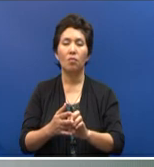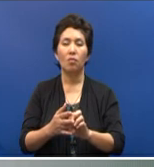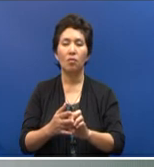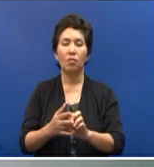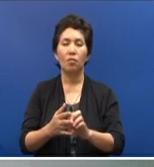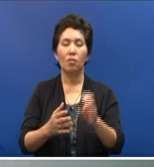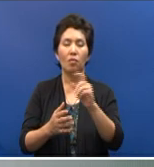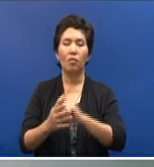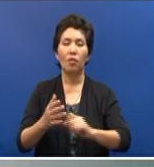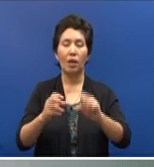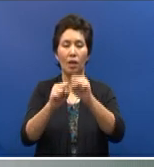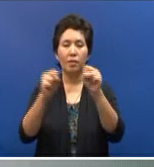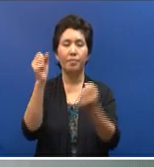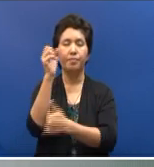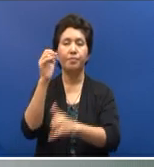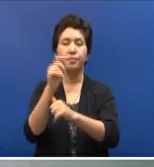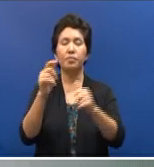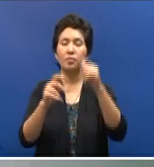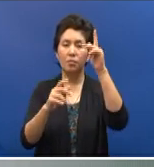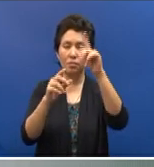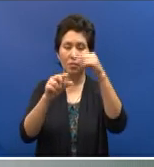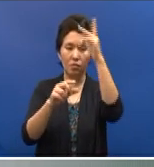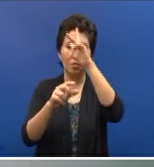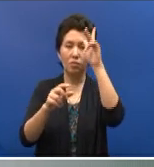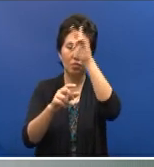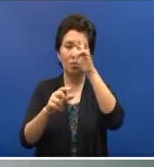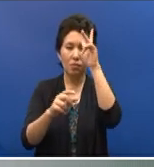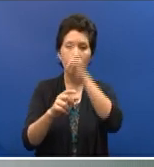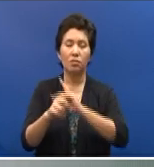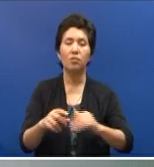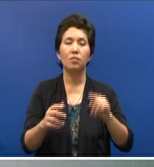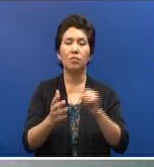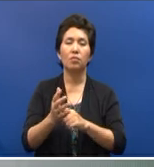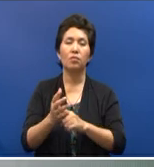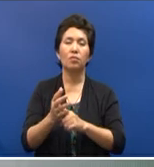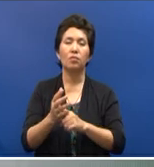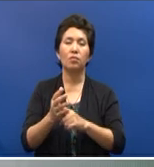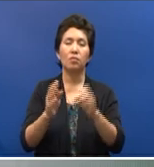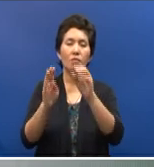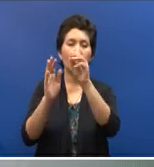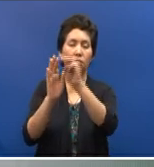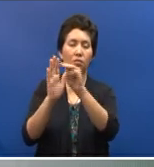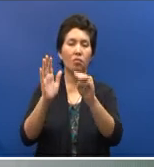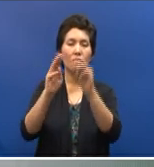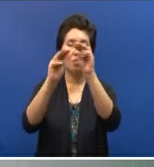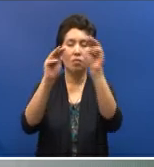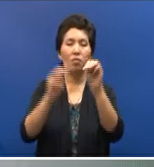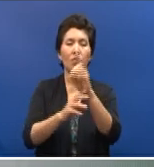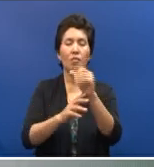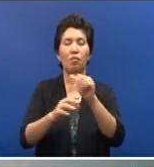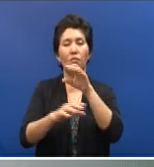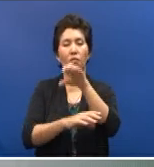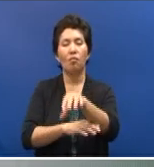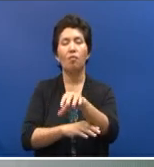characteristic of state systems of government, okay, that possess a monopoly on the use of